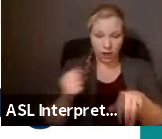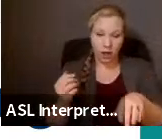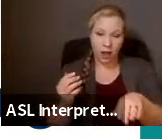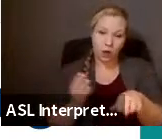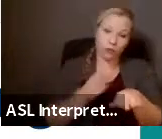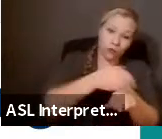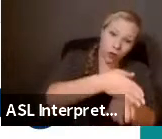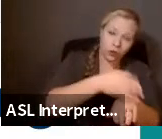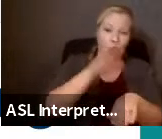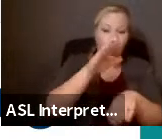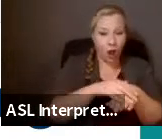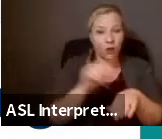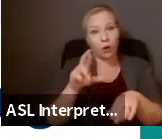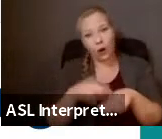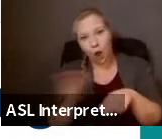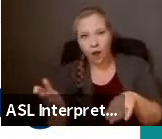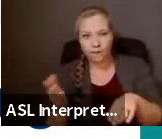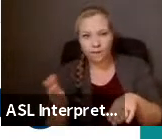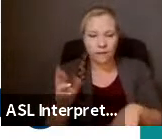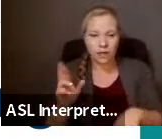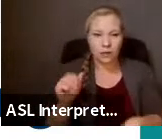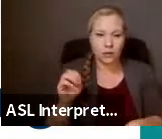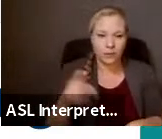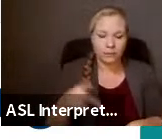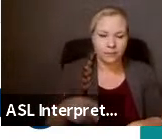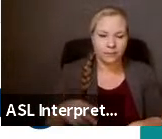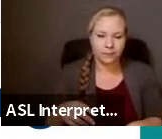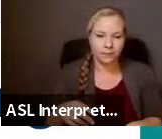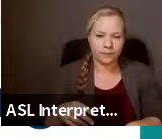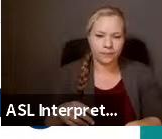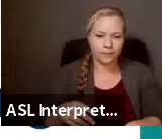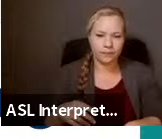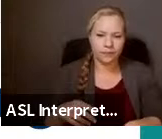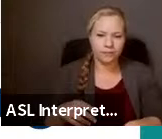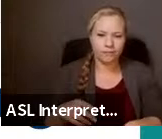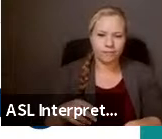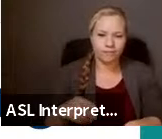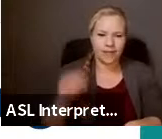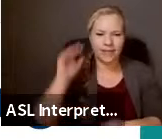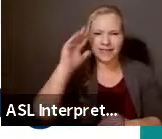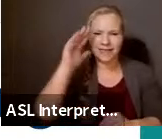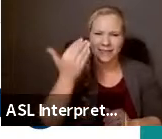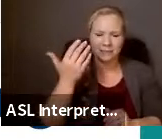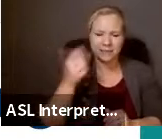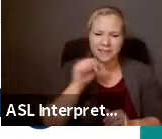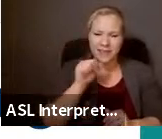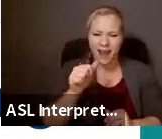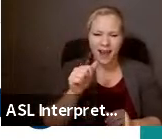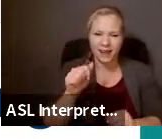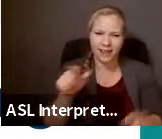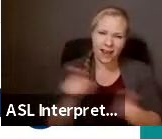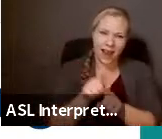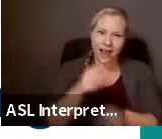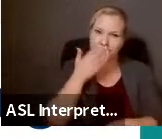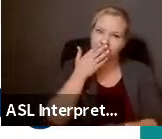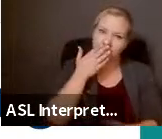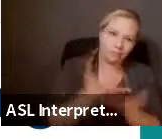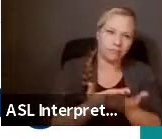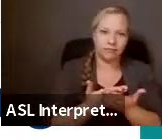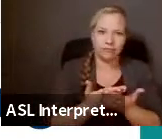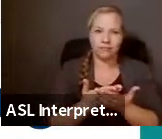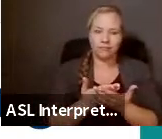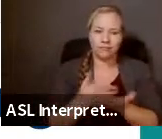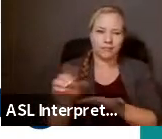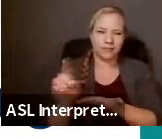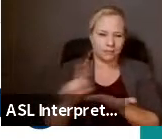upper part of this image, that's also sort of a, you know, would be a less desirable sort of intersection to move through or sort of